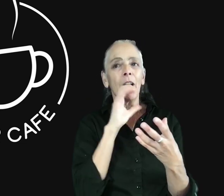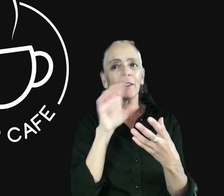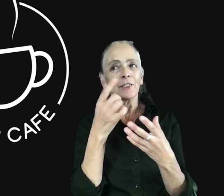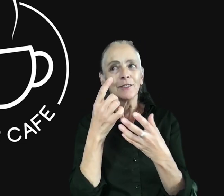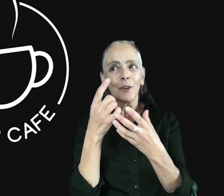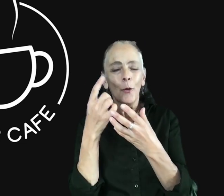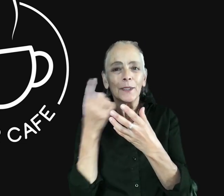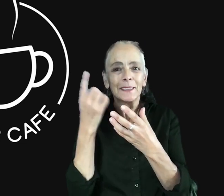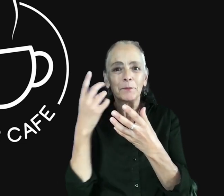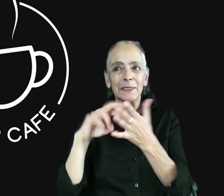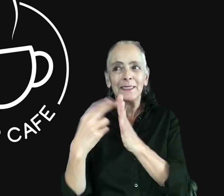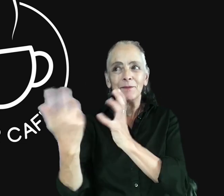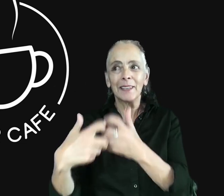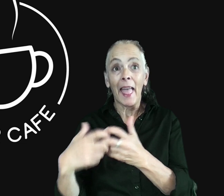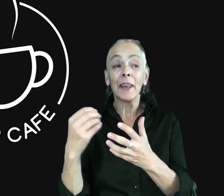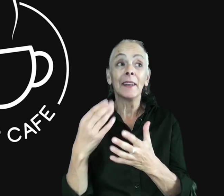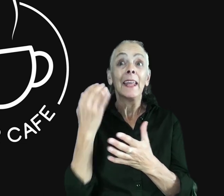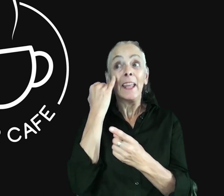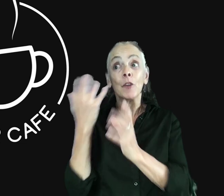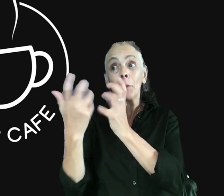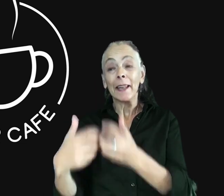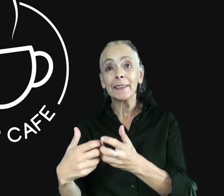don't have to be embedded to be blended